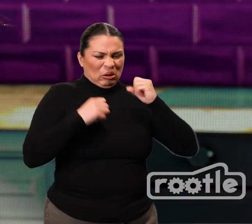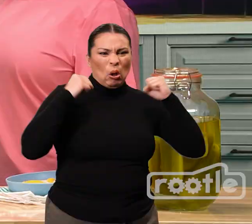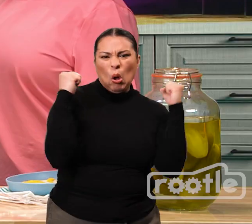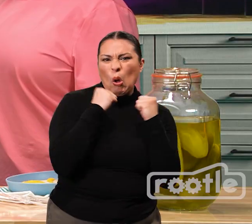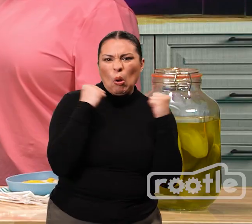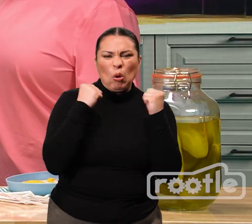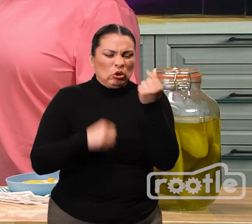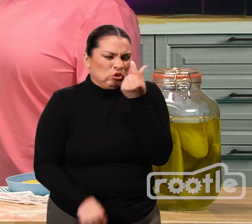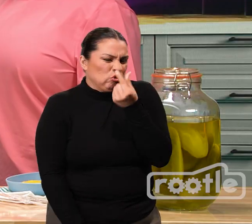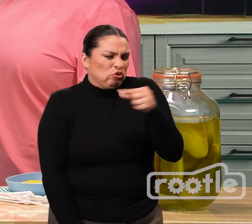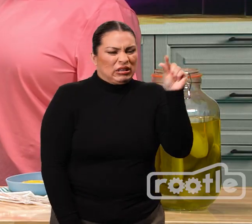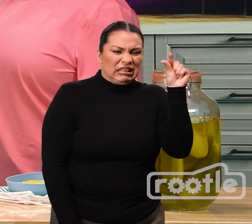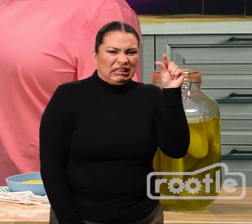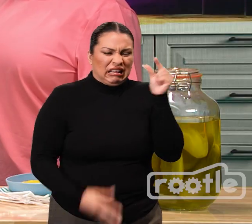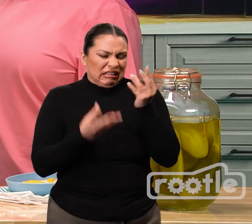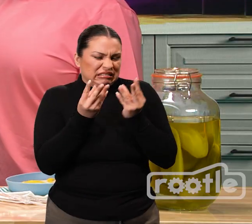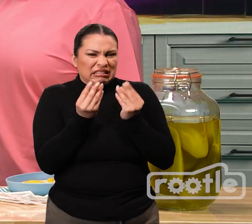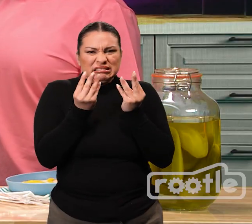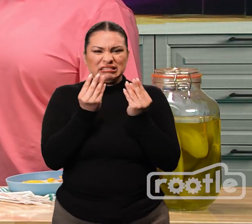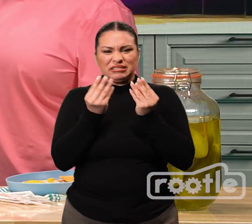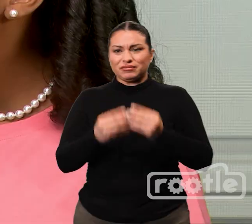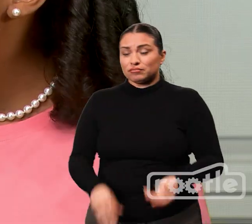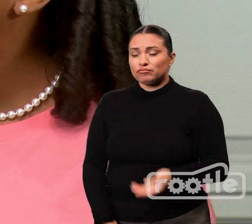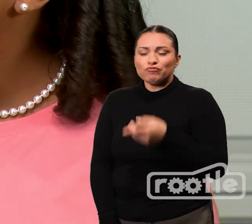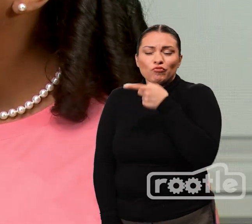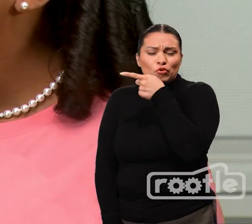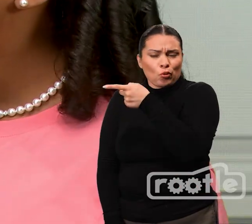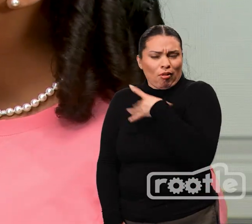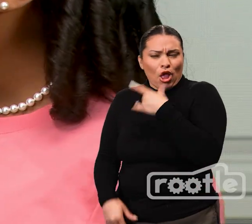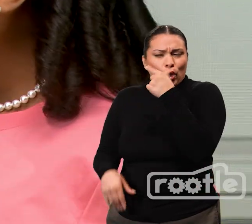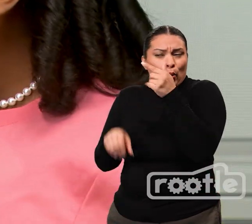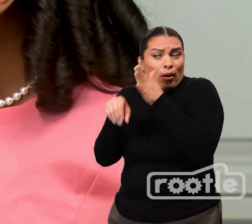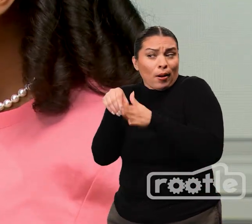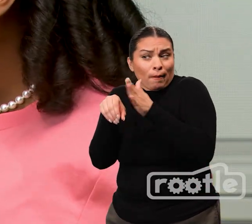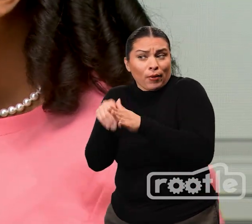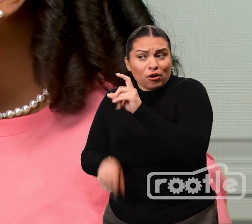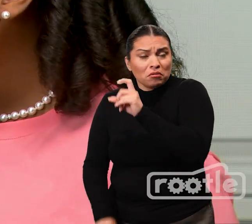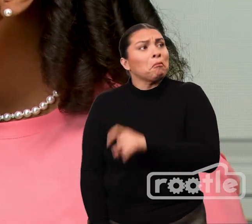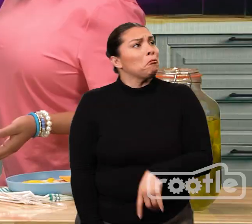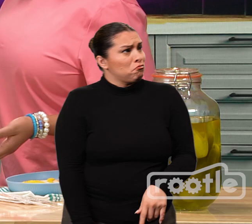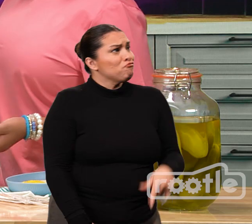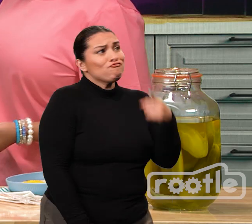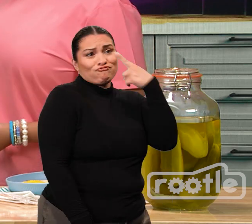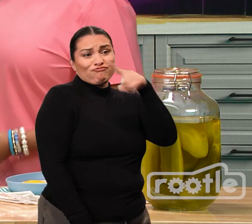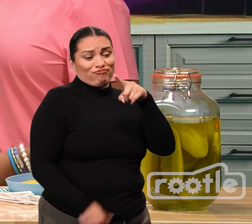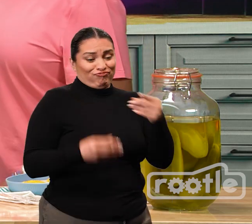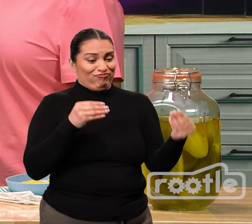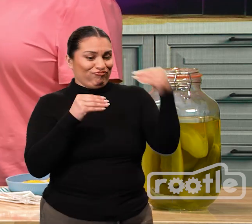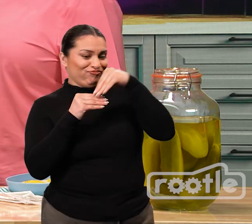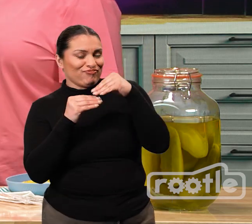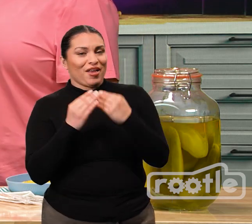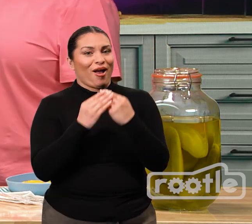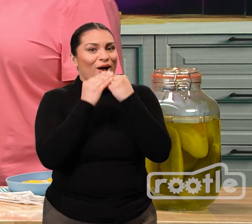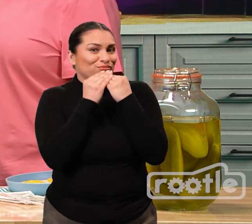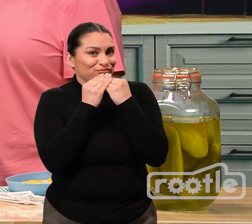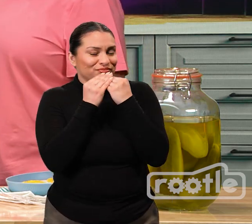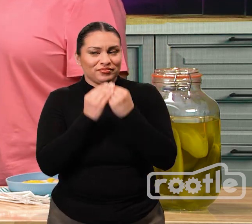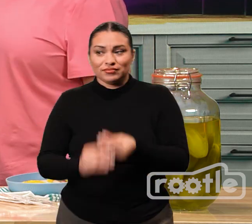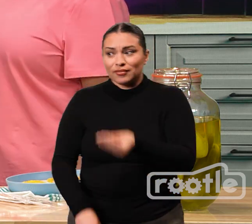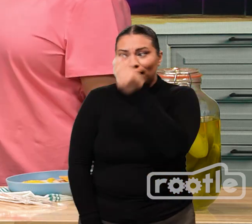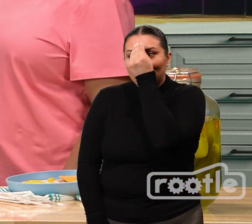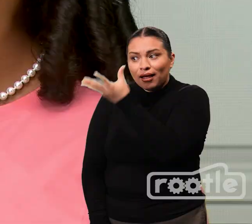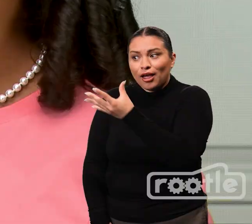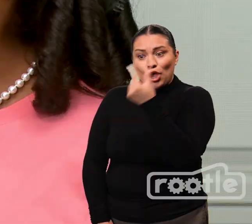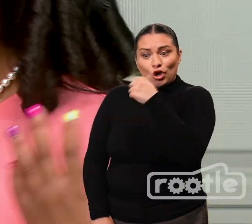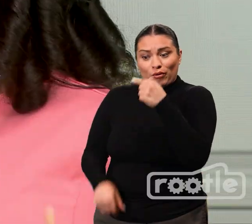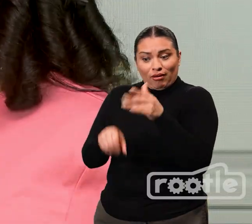look so cold and slimy and green. Do you like cucumbers? Sure, I'd put a cucumber on my sandwich if you